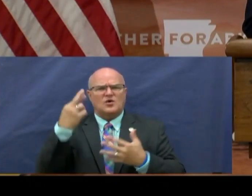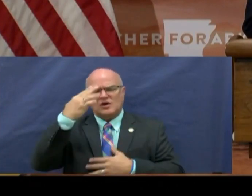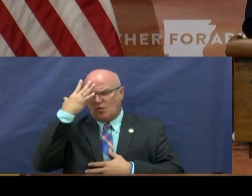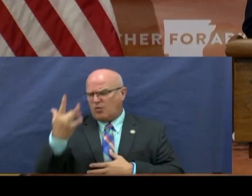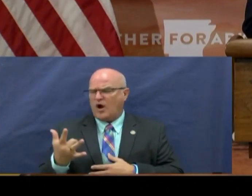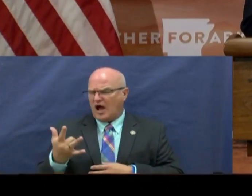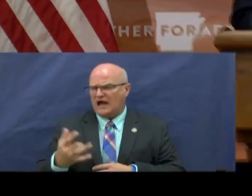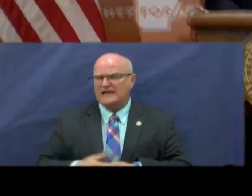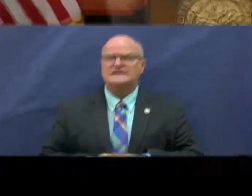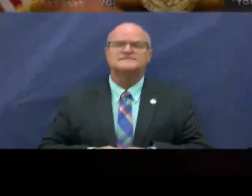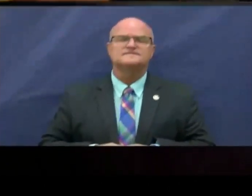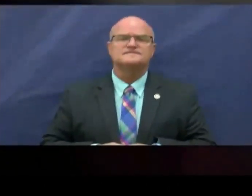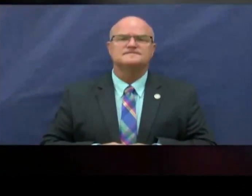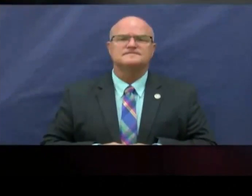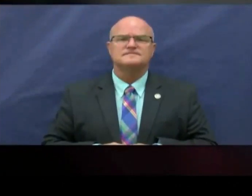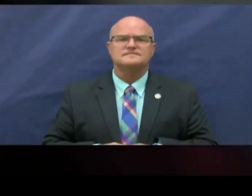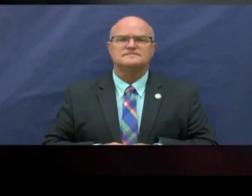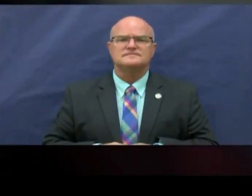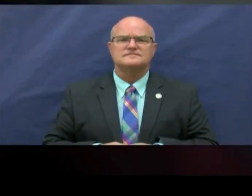why?